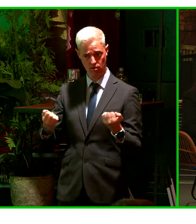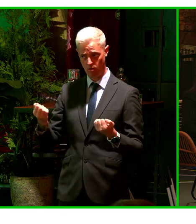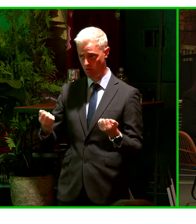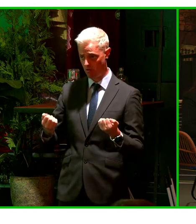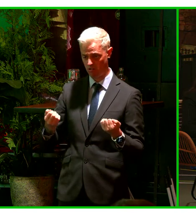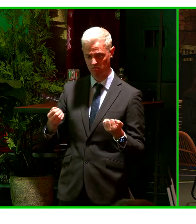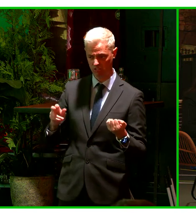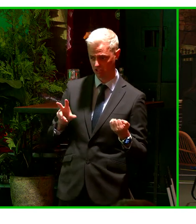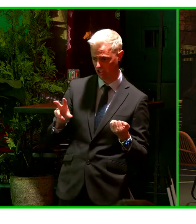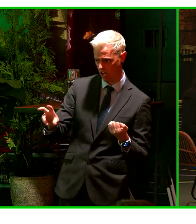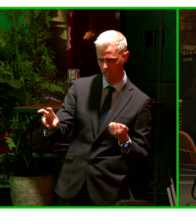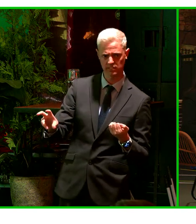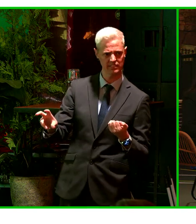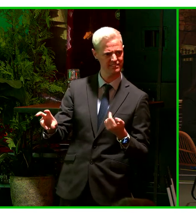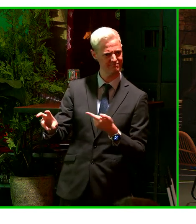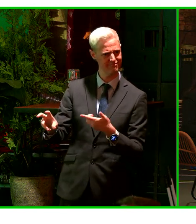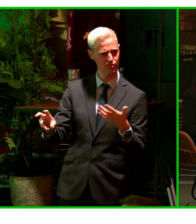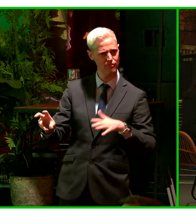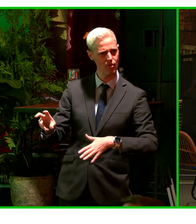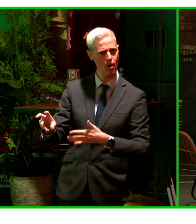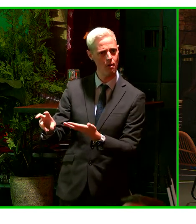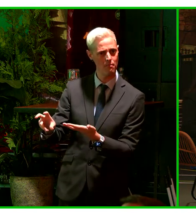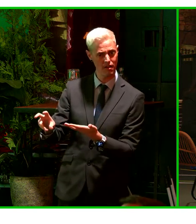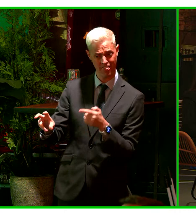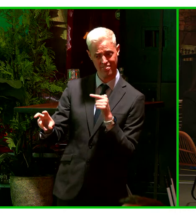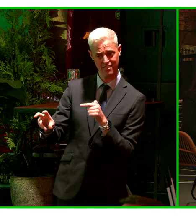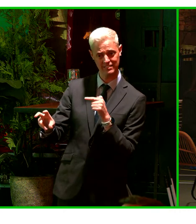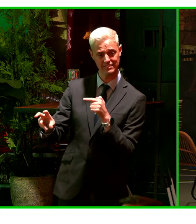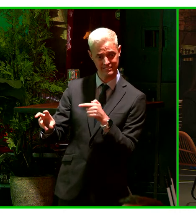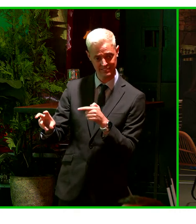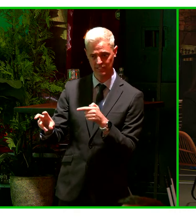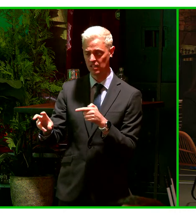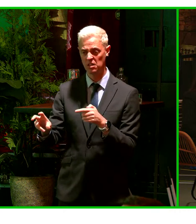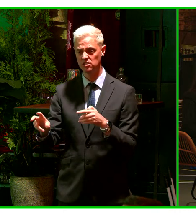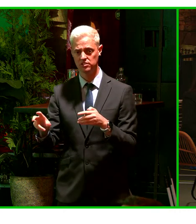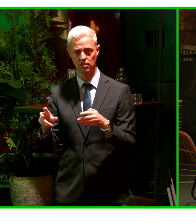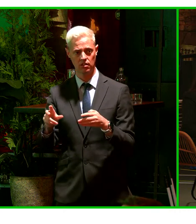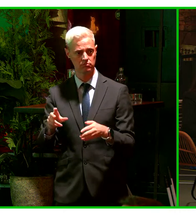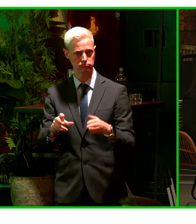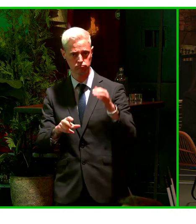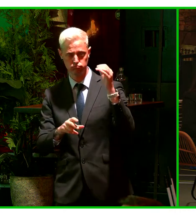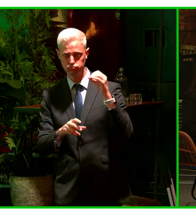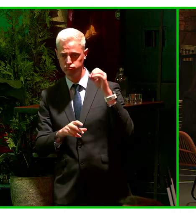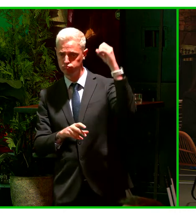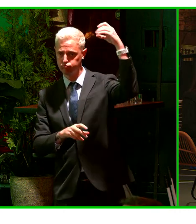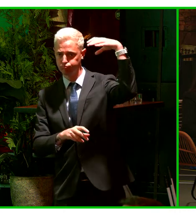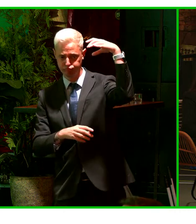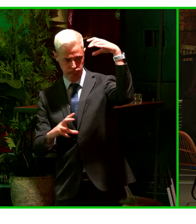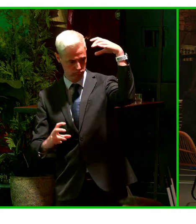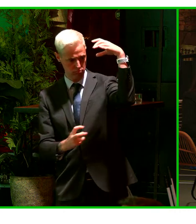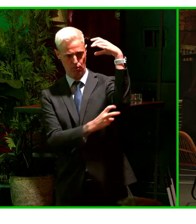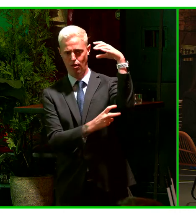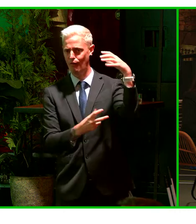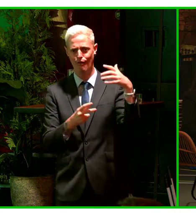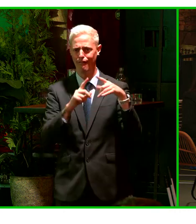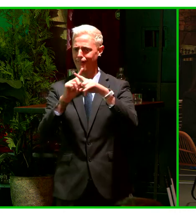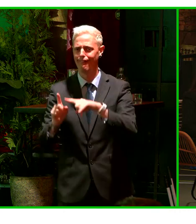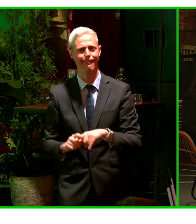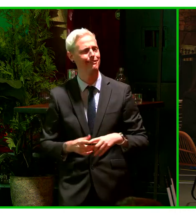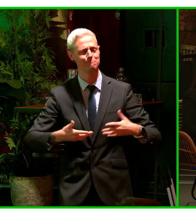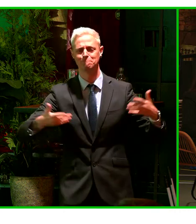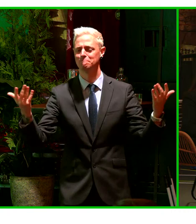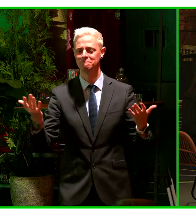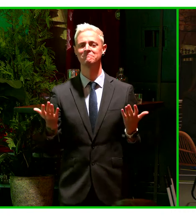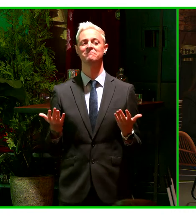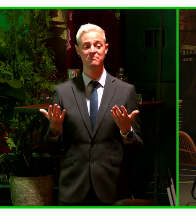it? You know, will I just come to a stop in a road somewhere? None of that's going to happen. So it's about getting visibility now.